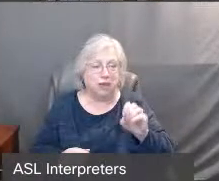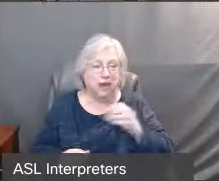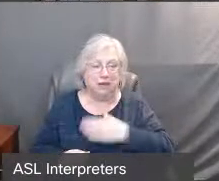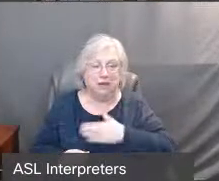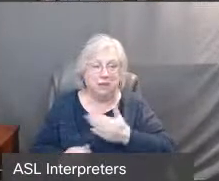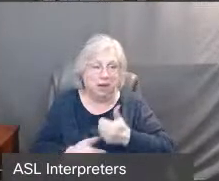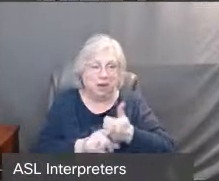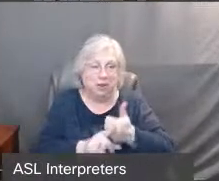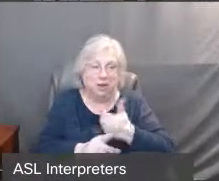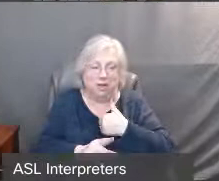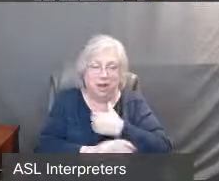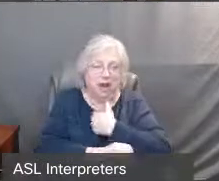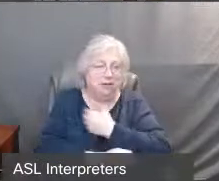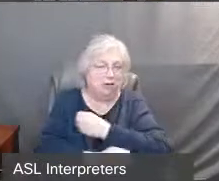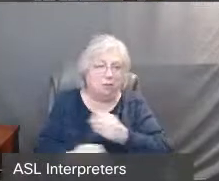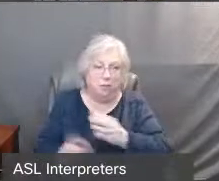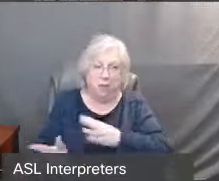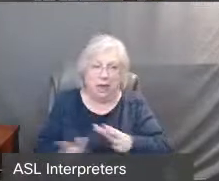for this property.